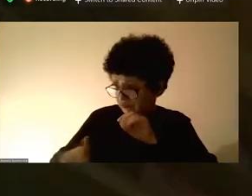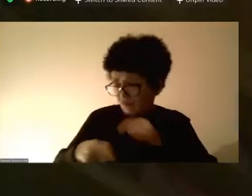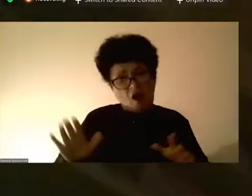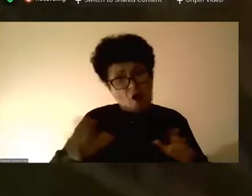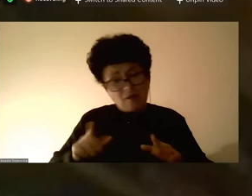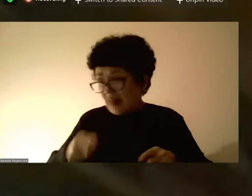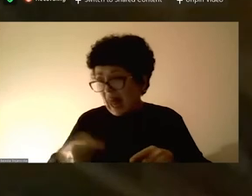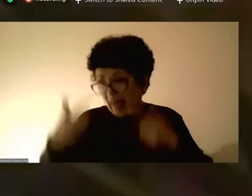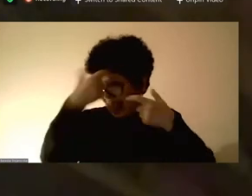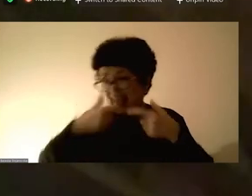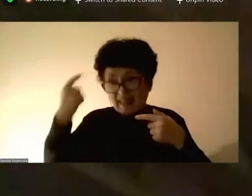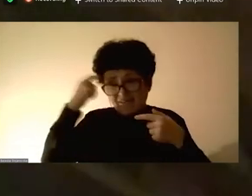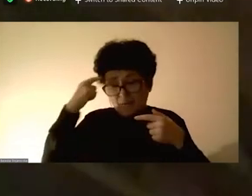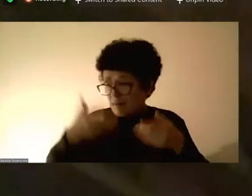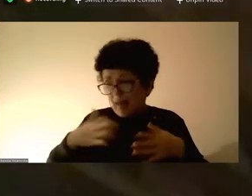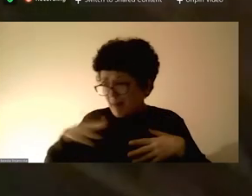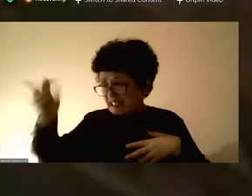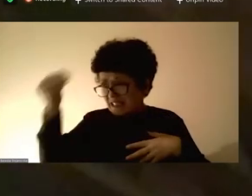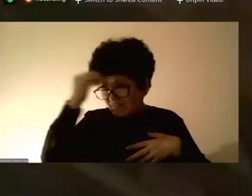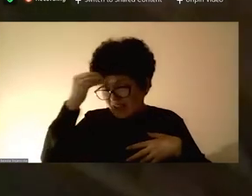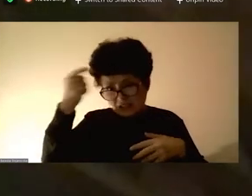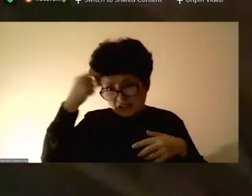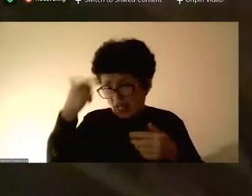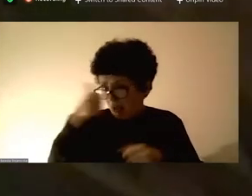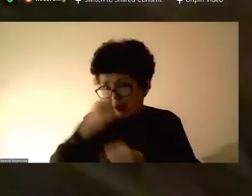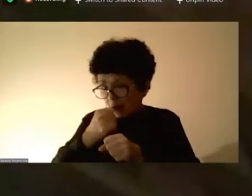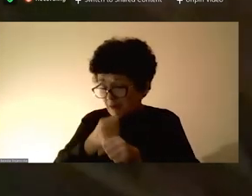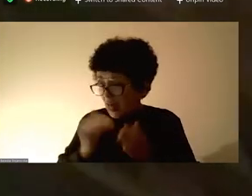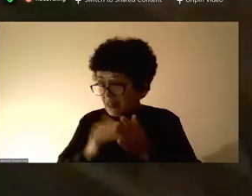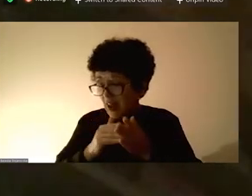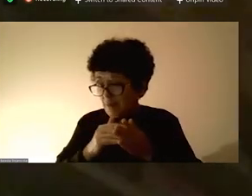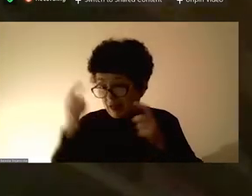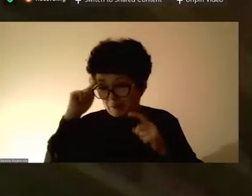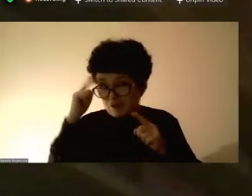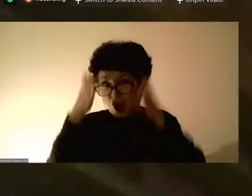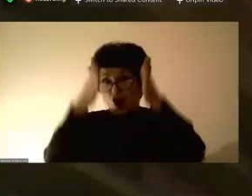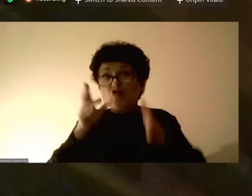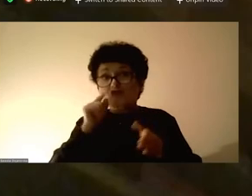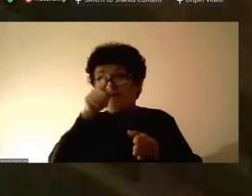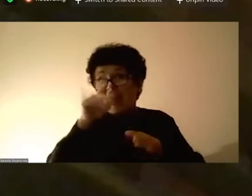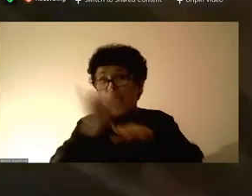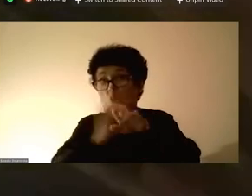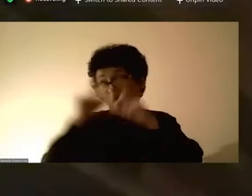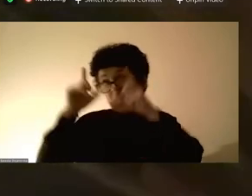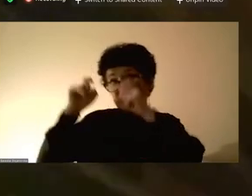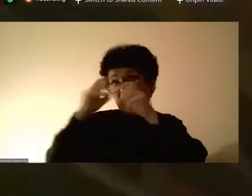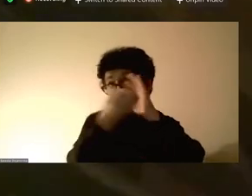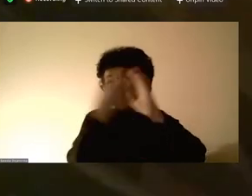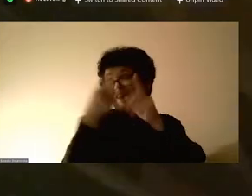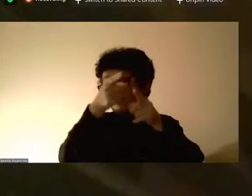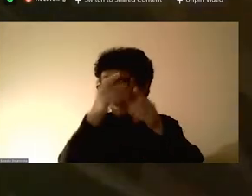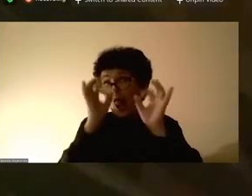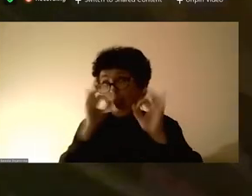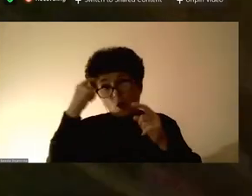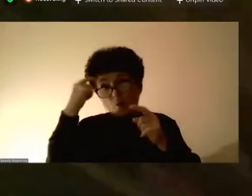take it. We will take into account these factors and see if the yellow flag can turn into